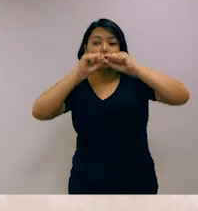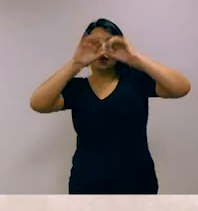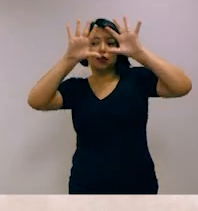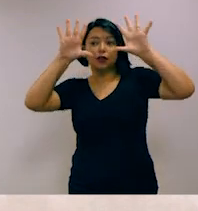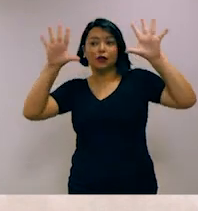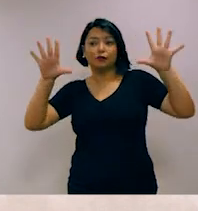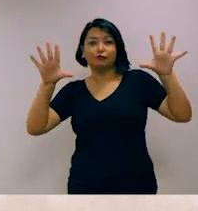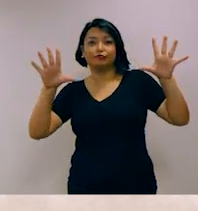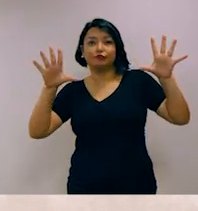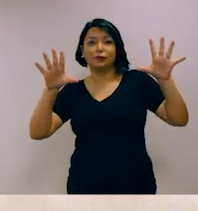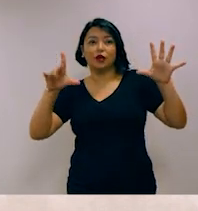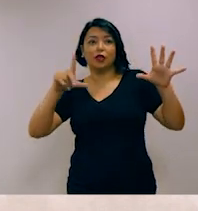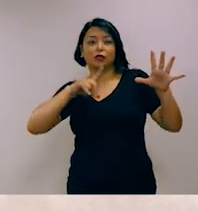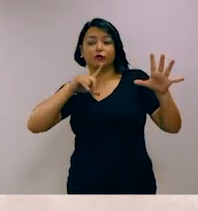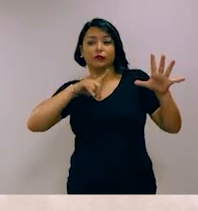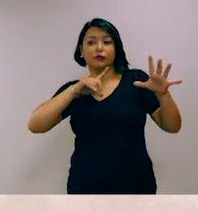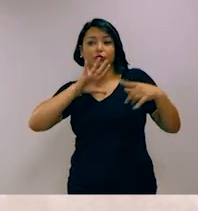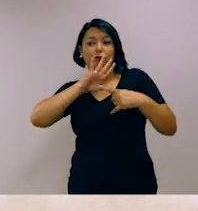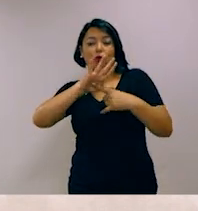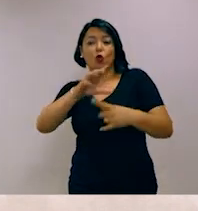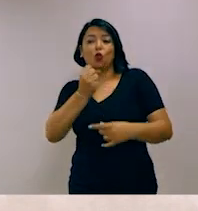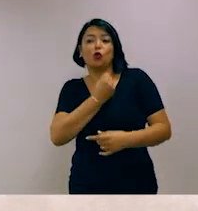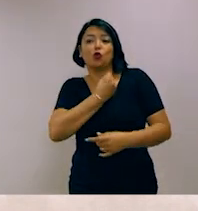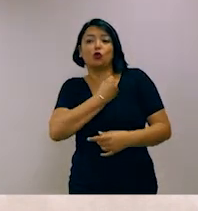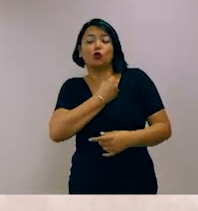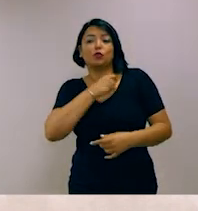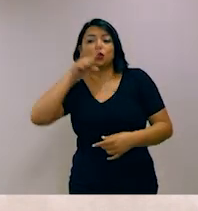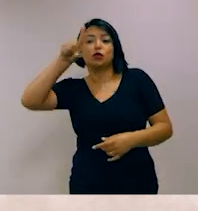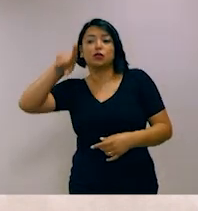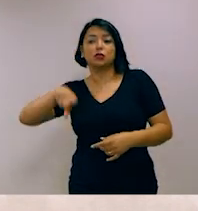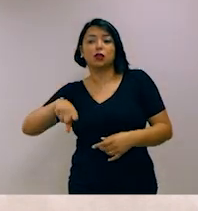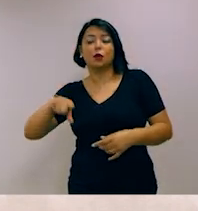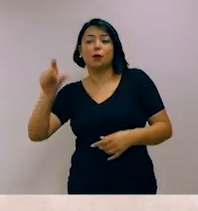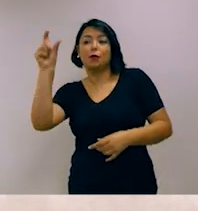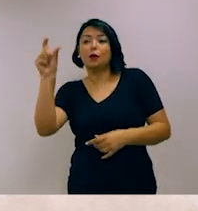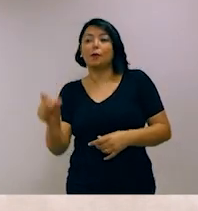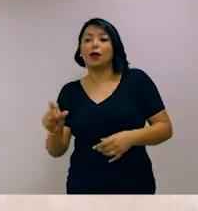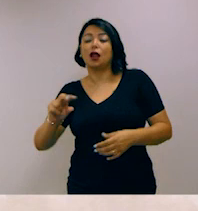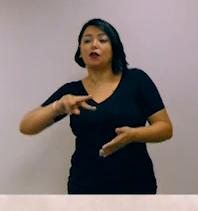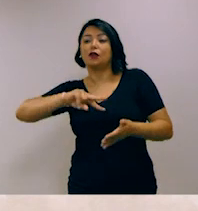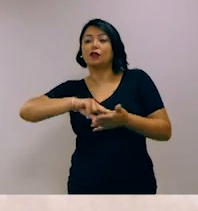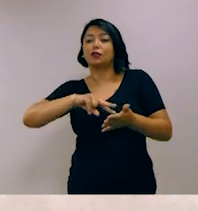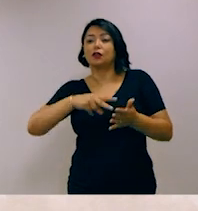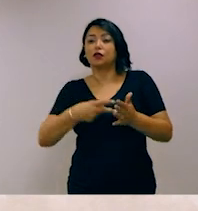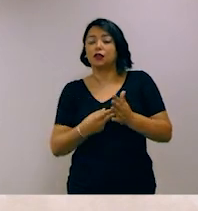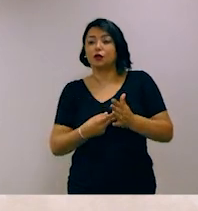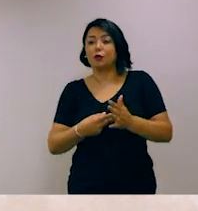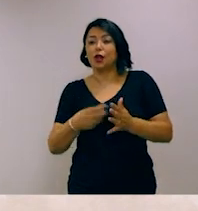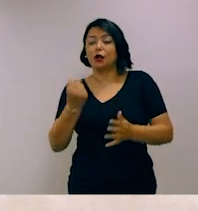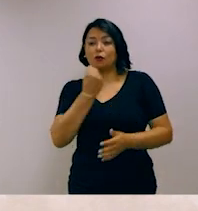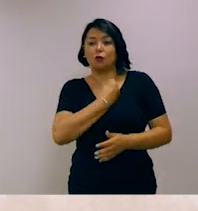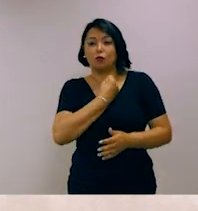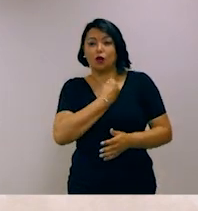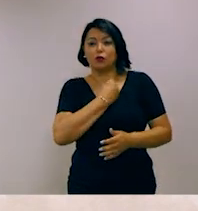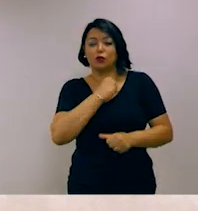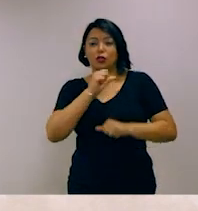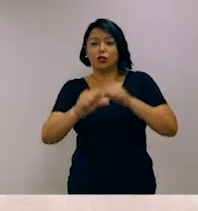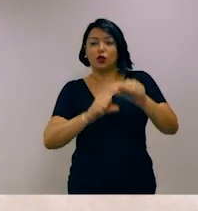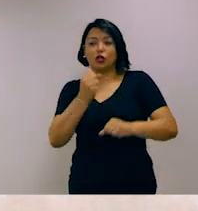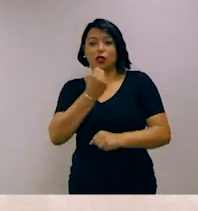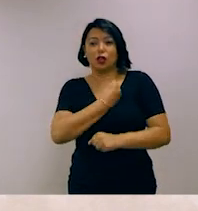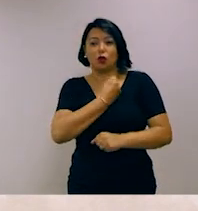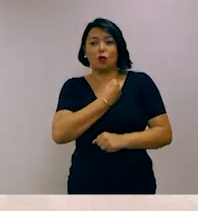I should have had this slide here, but the numbers here, the words are translated into